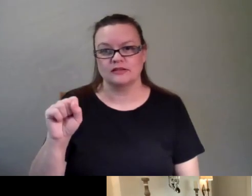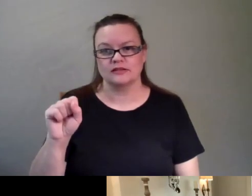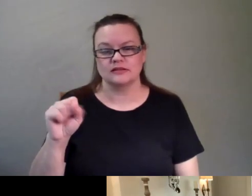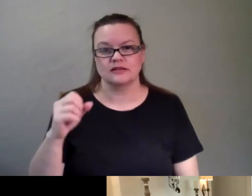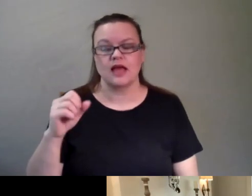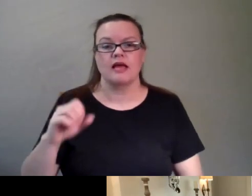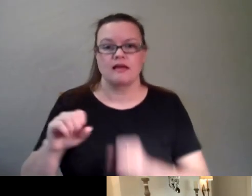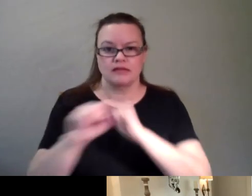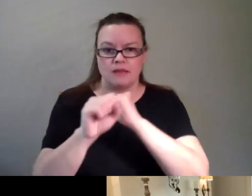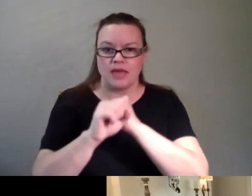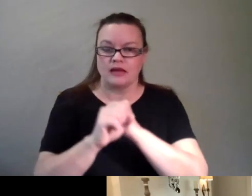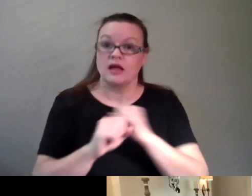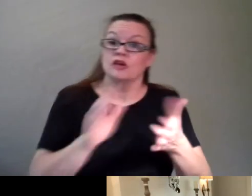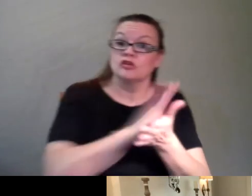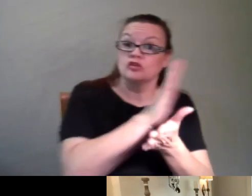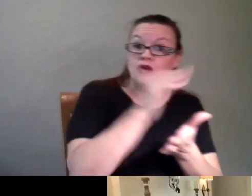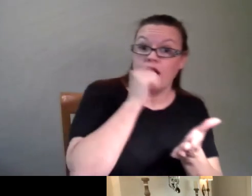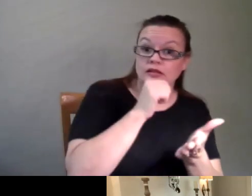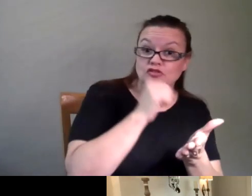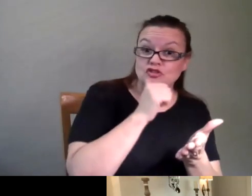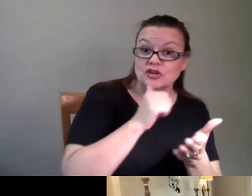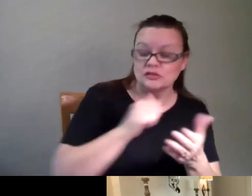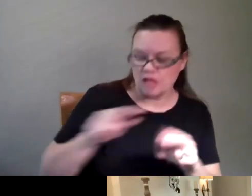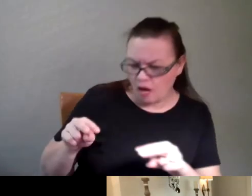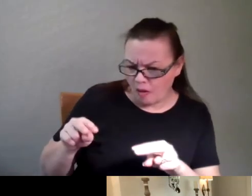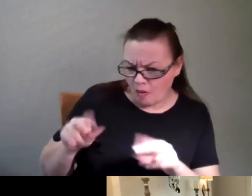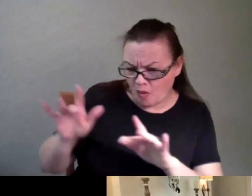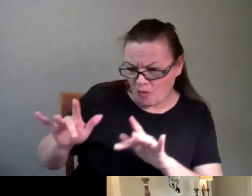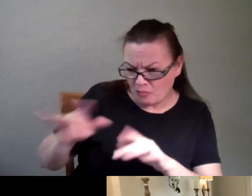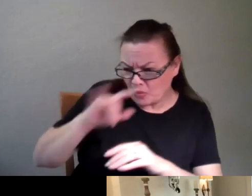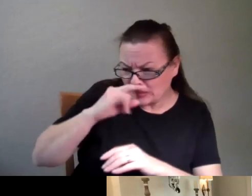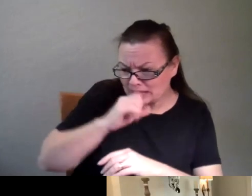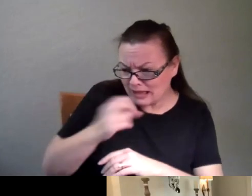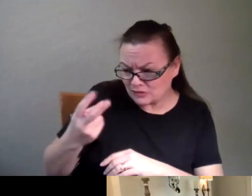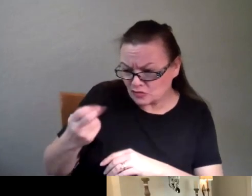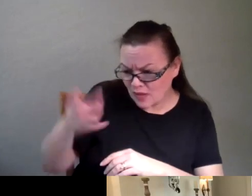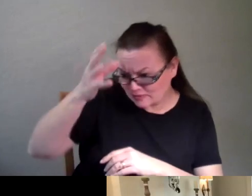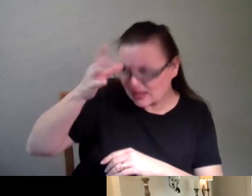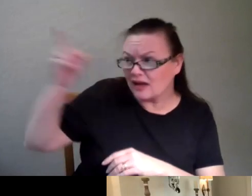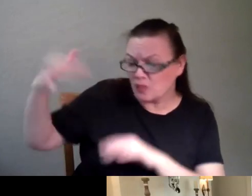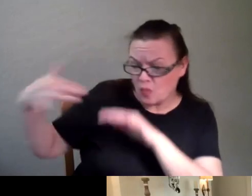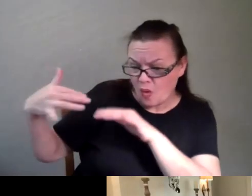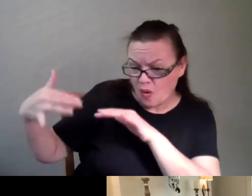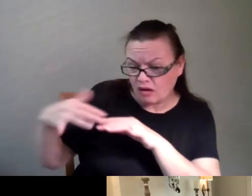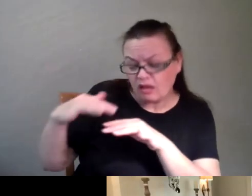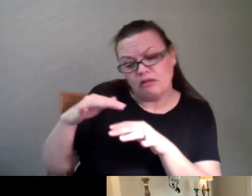the campaign that thought, okay, poor little kid, his dad's in Vietnam. And just fell in love with it.